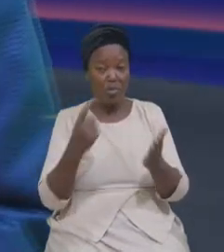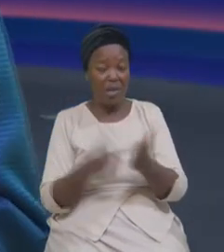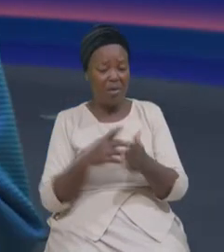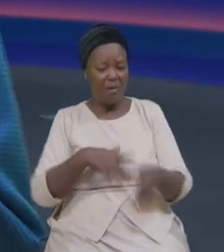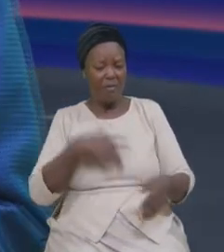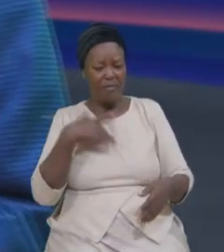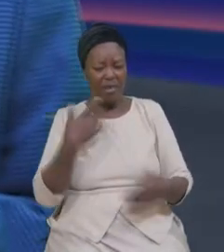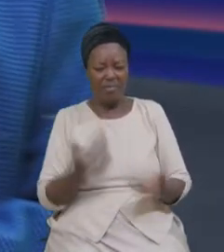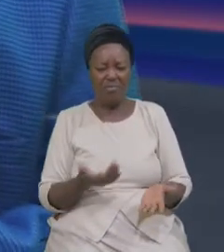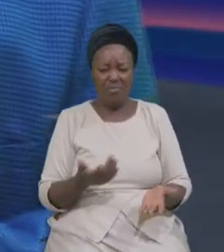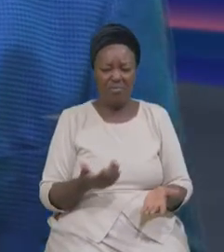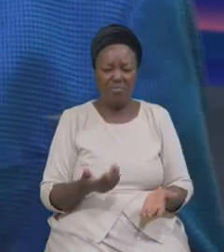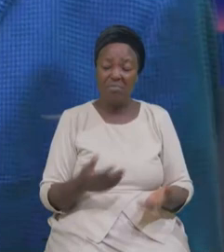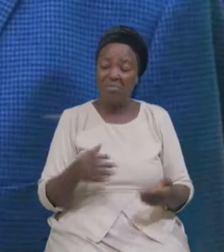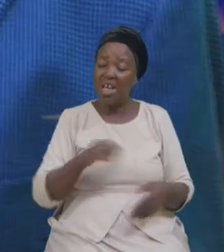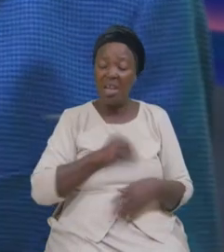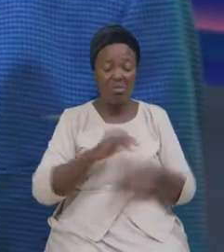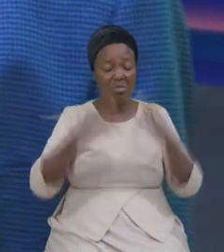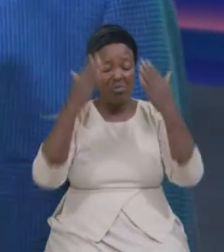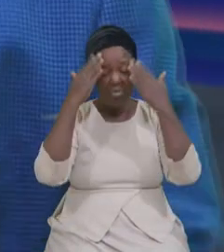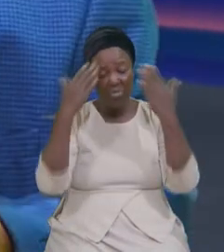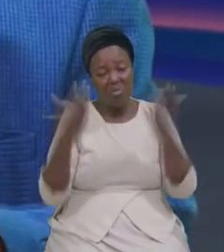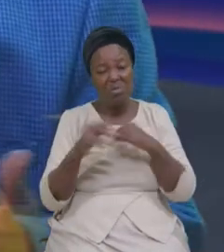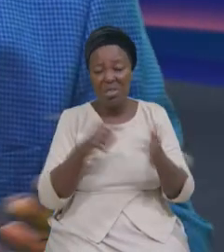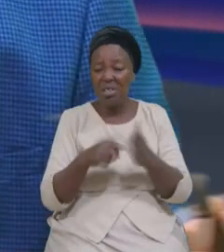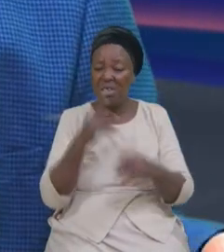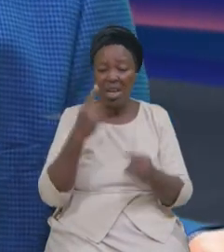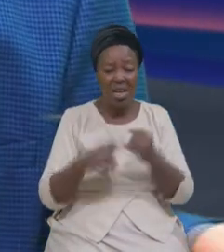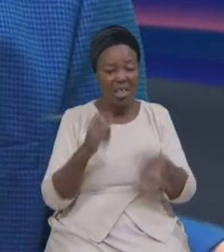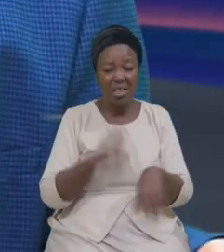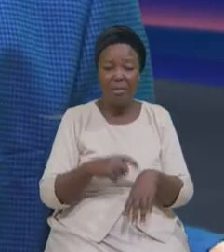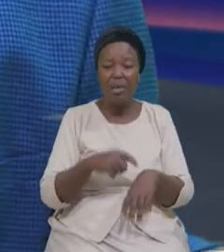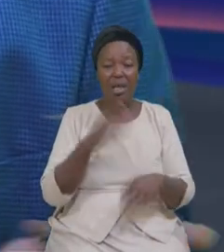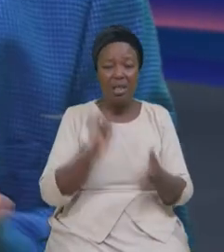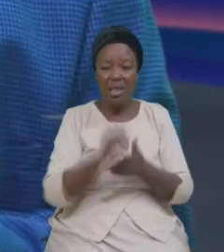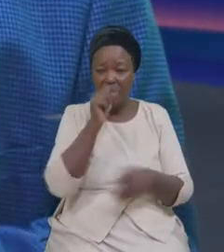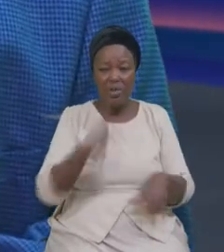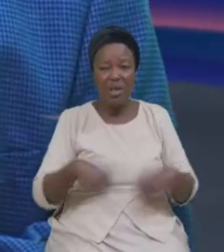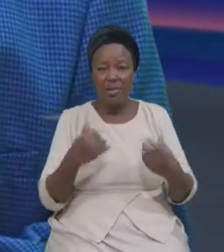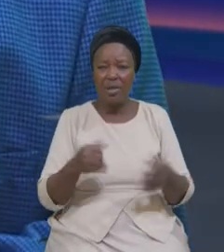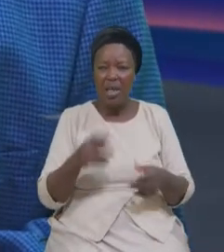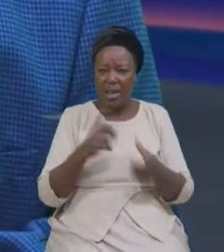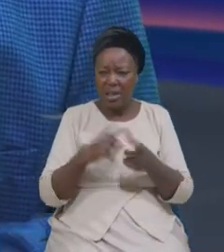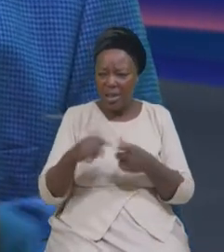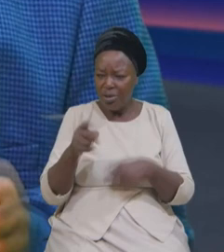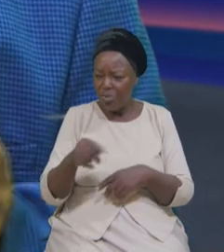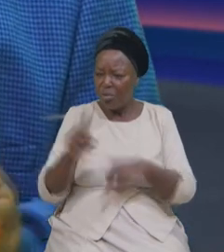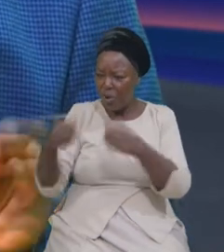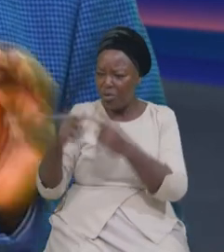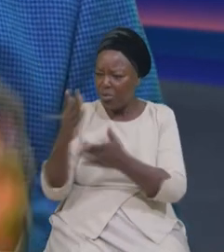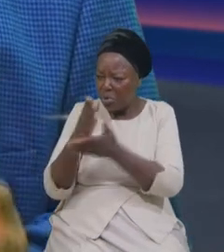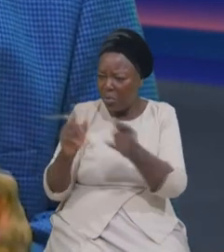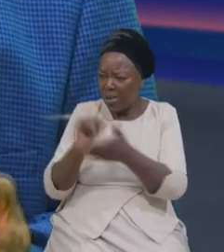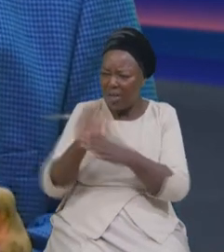complaining to the wrong people. A person is sick and is complaining to somebody who does not even know